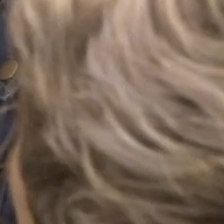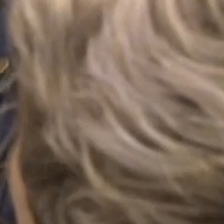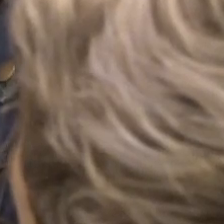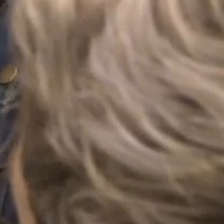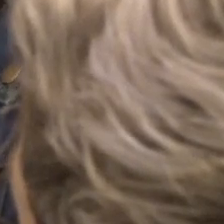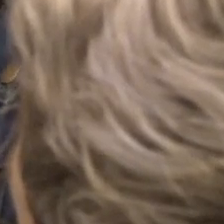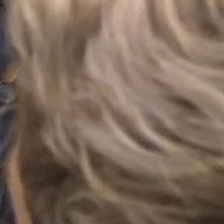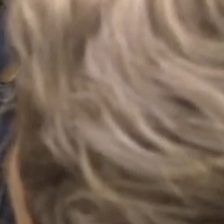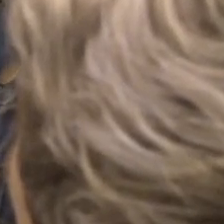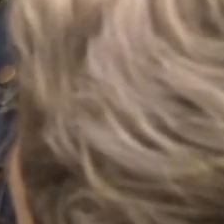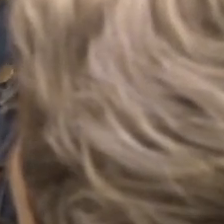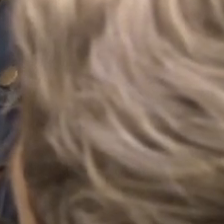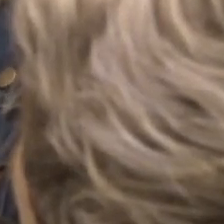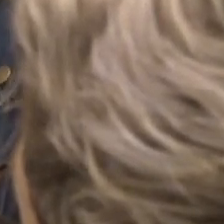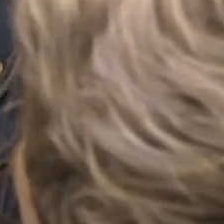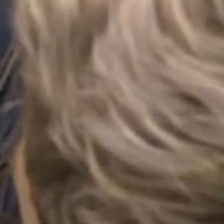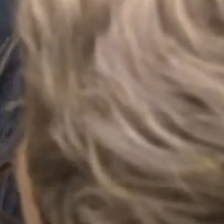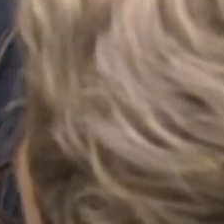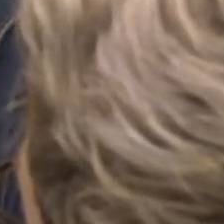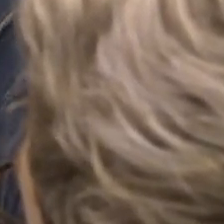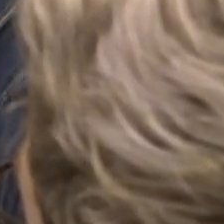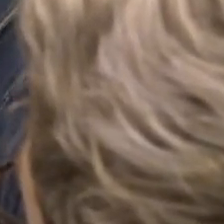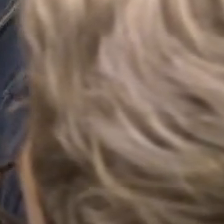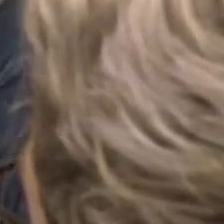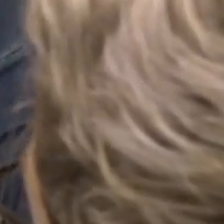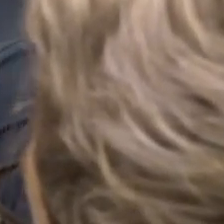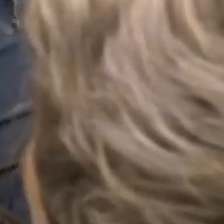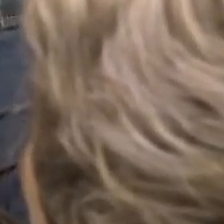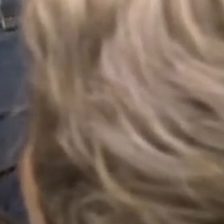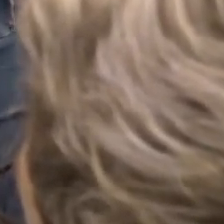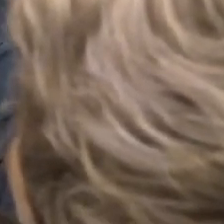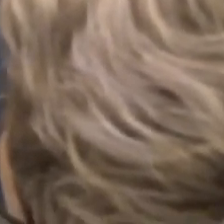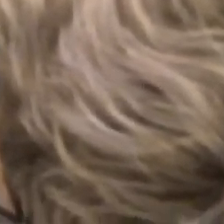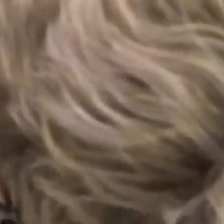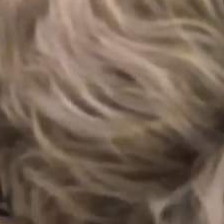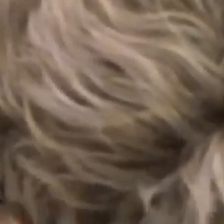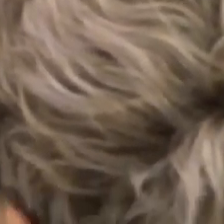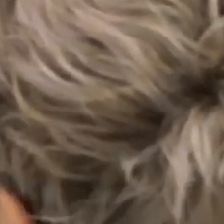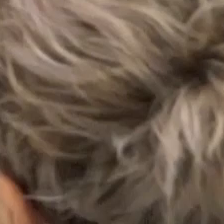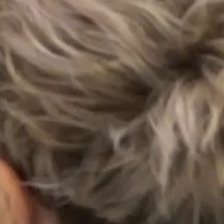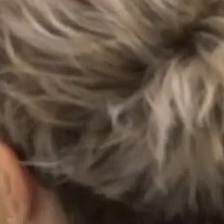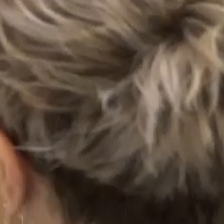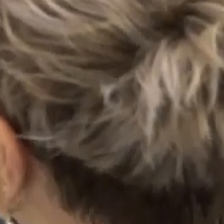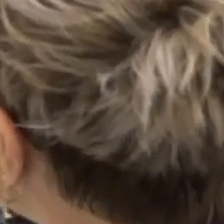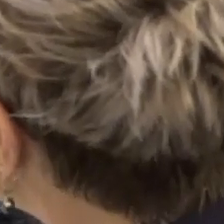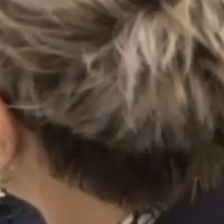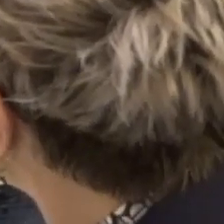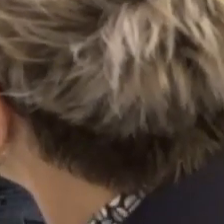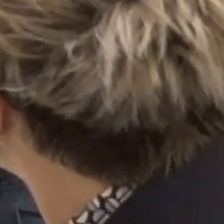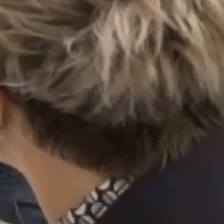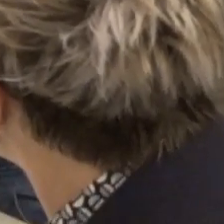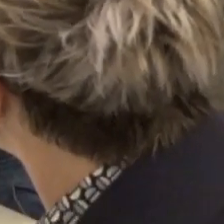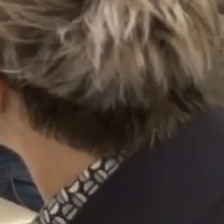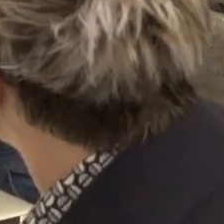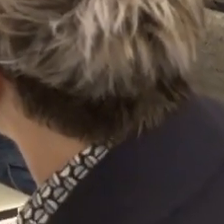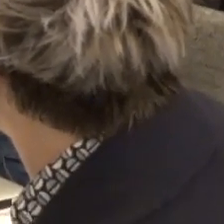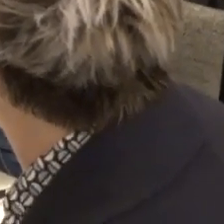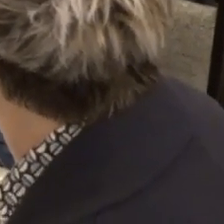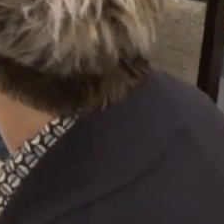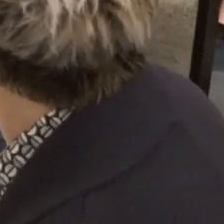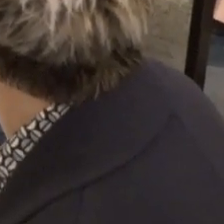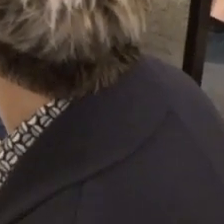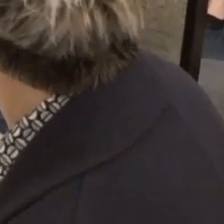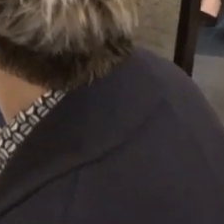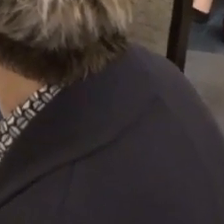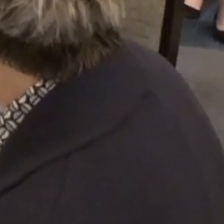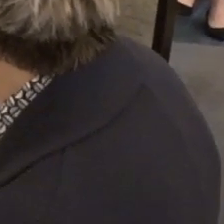good about what the solution is. Ladies and gentlemen, right? Because that's really important. And